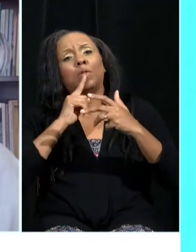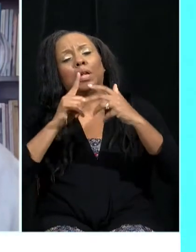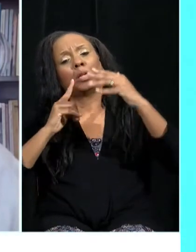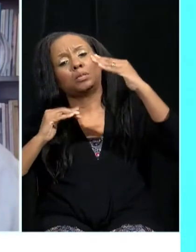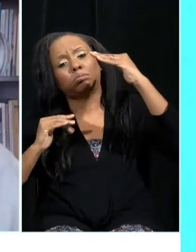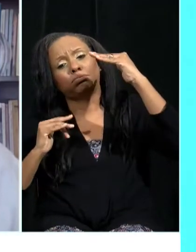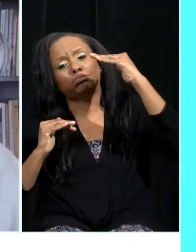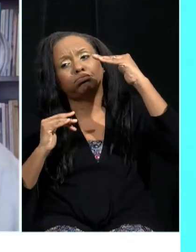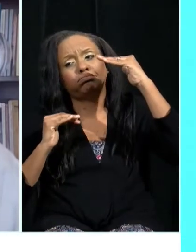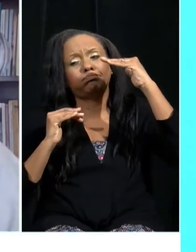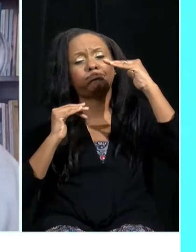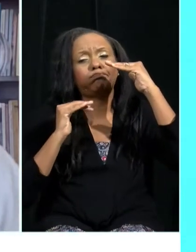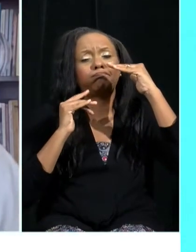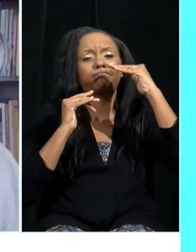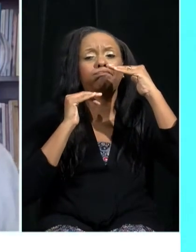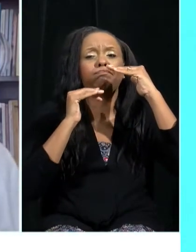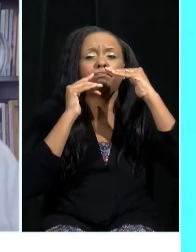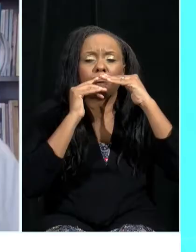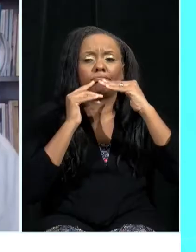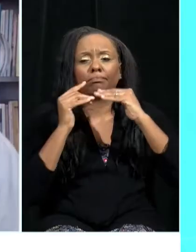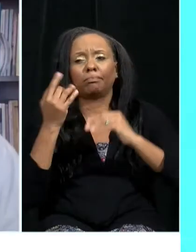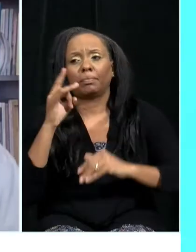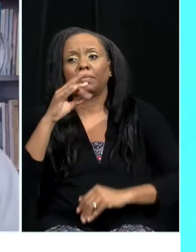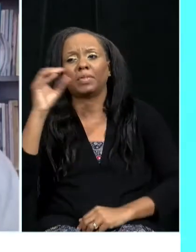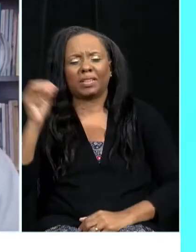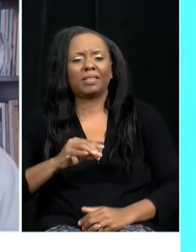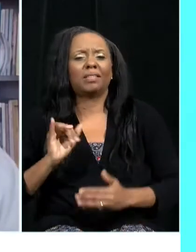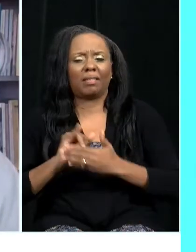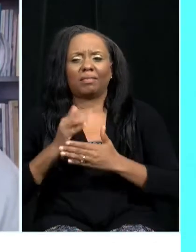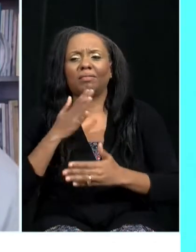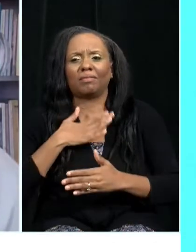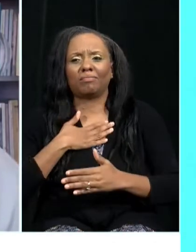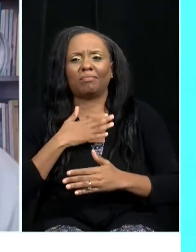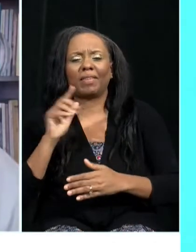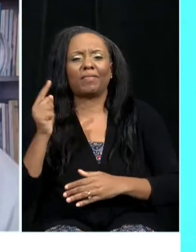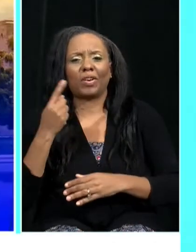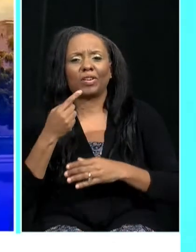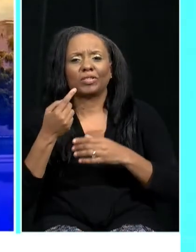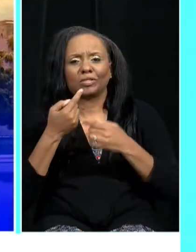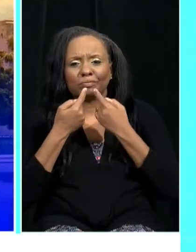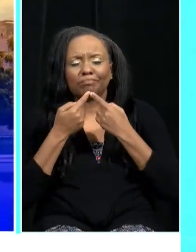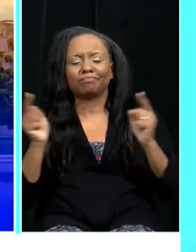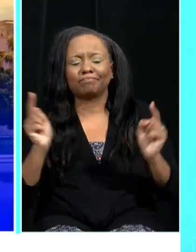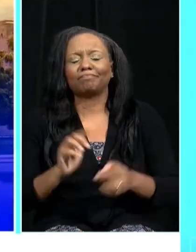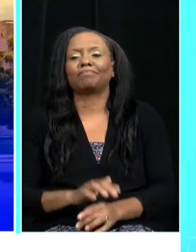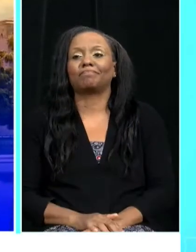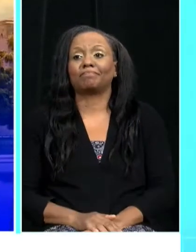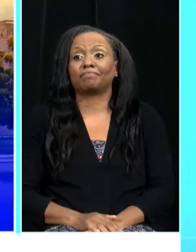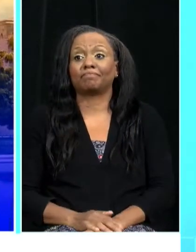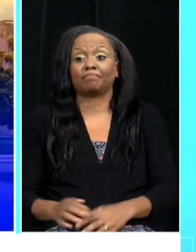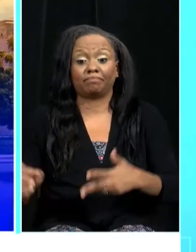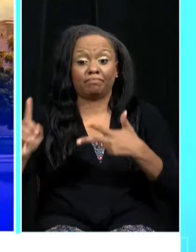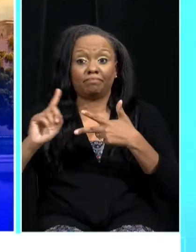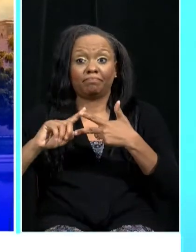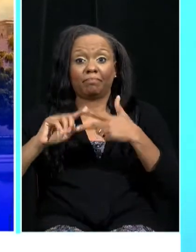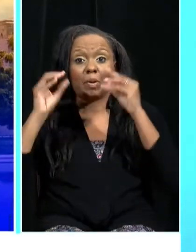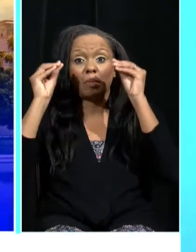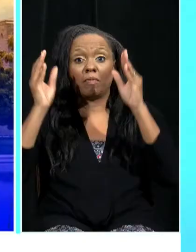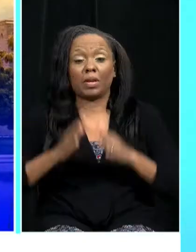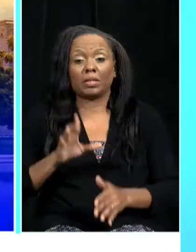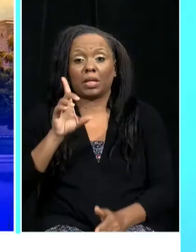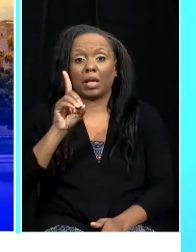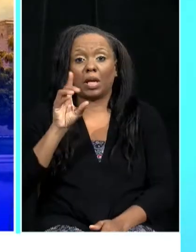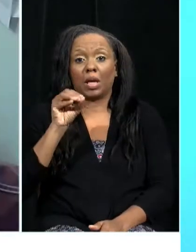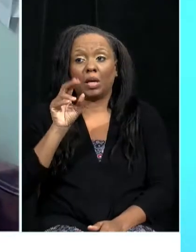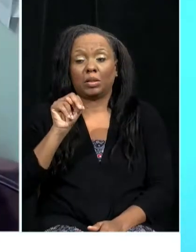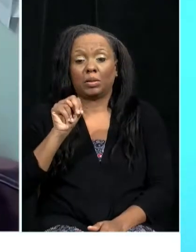of the economy. So that's sort of my opening remarks, please. Okay, Professor Don Marshall. Yes, in much the same vein, I